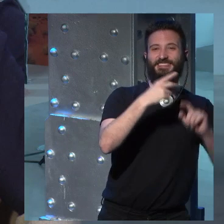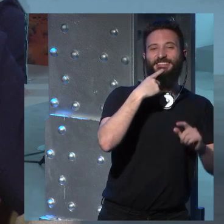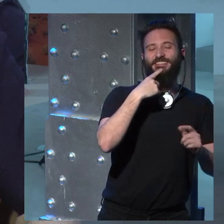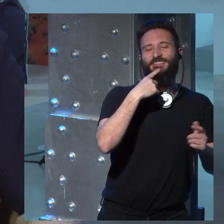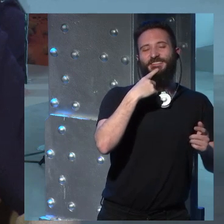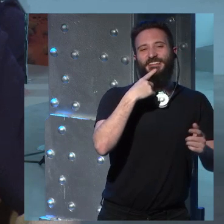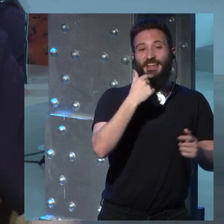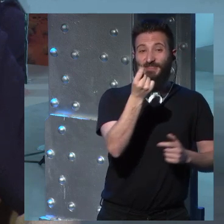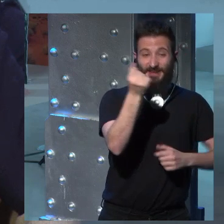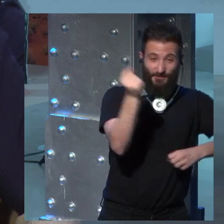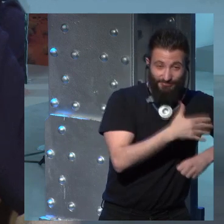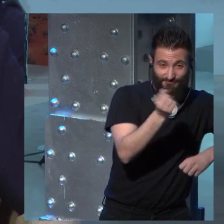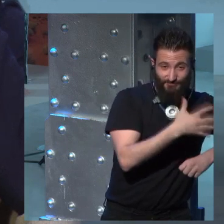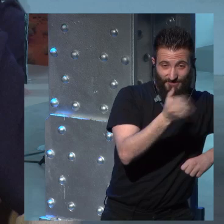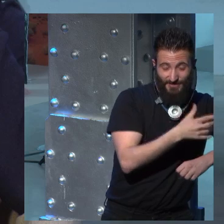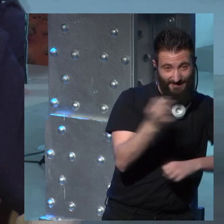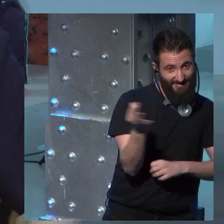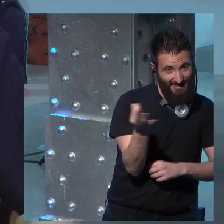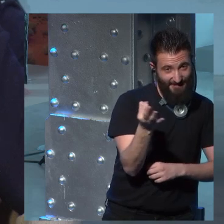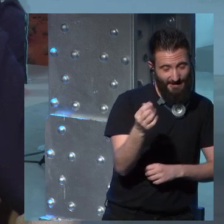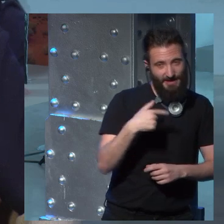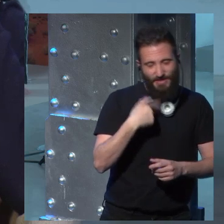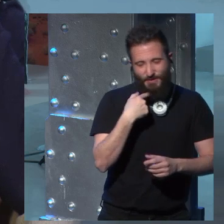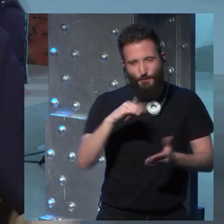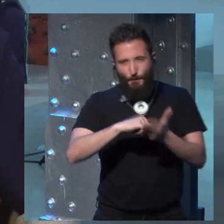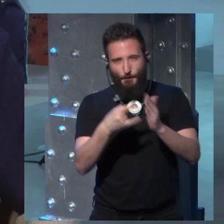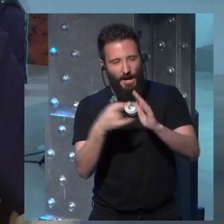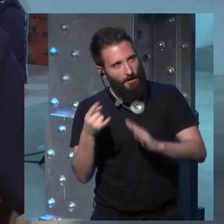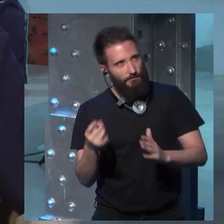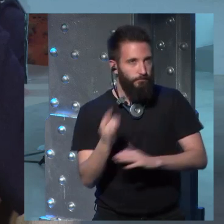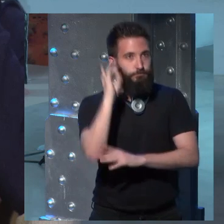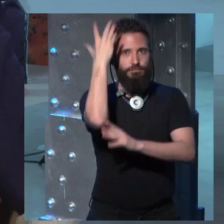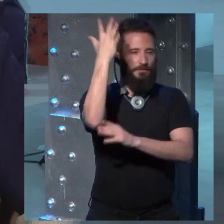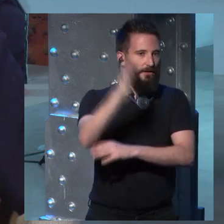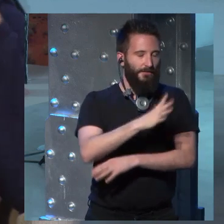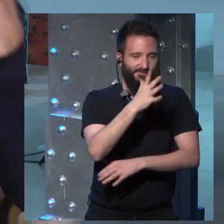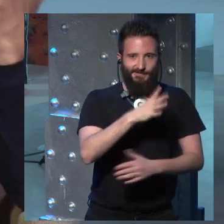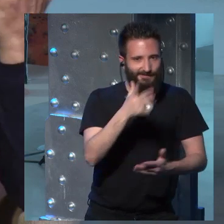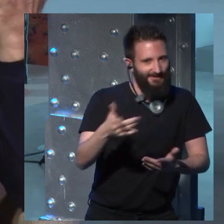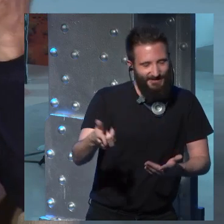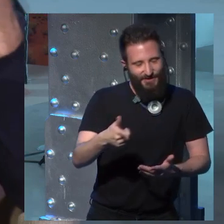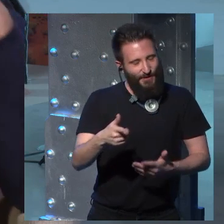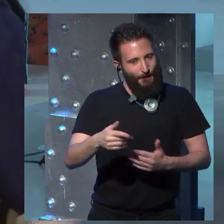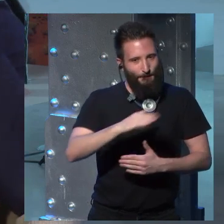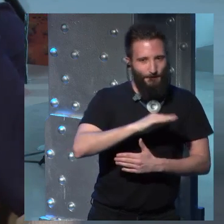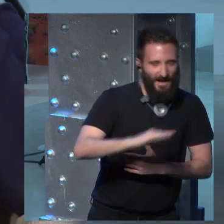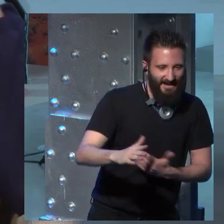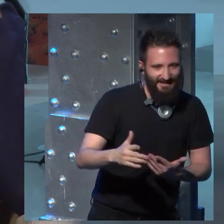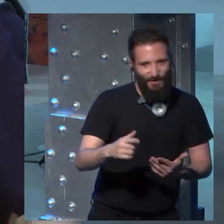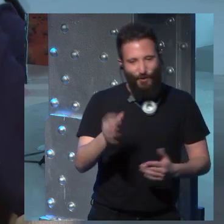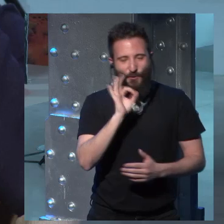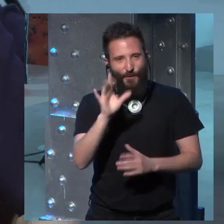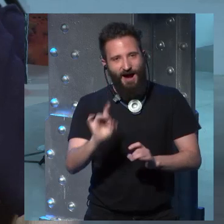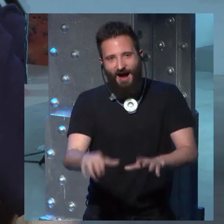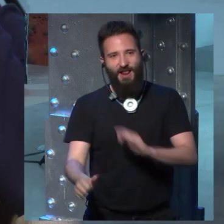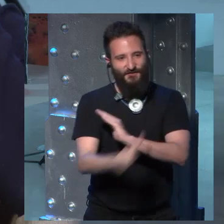pretty harebrained schemes to do it, and those are really fun. So that's where you see him as Saul Goodman. But